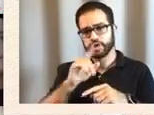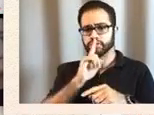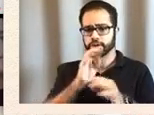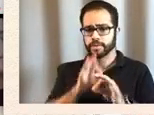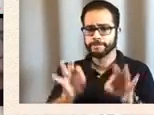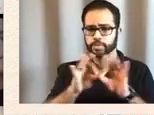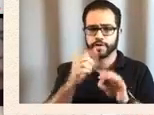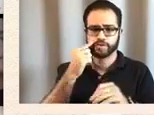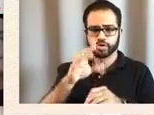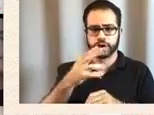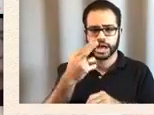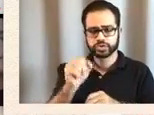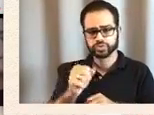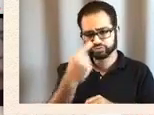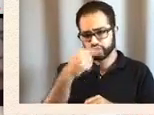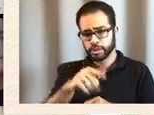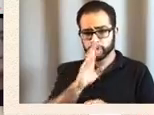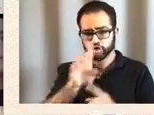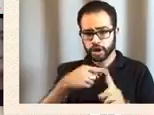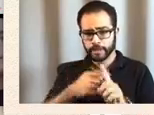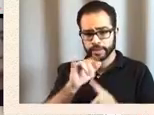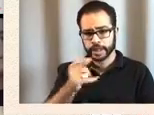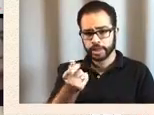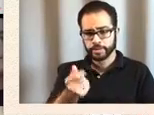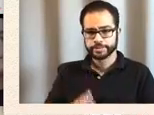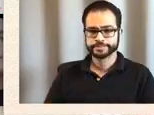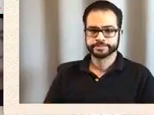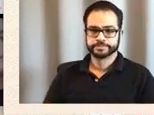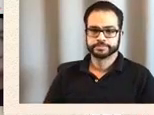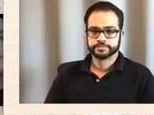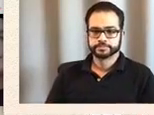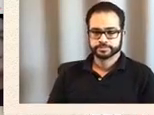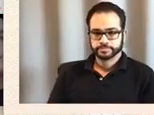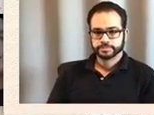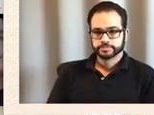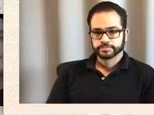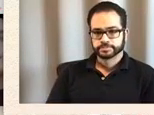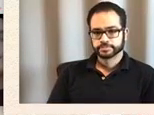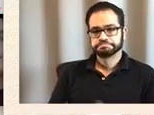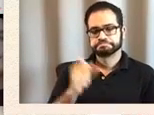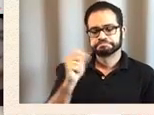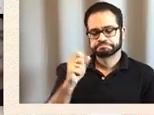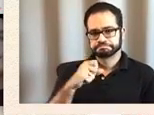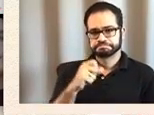can you touch on that a little bit? Yeah, so I've always